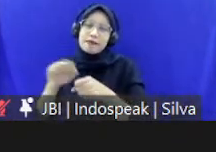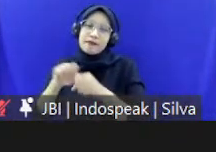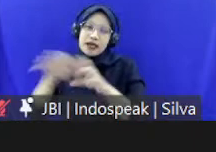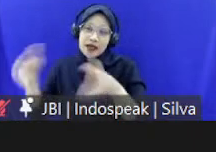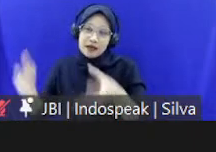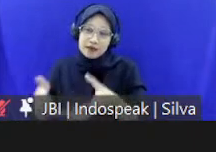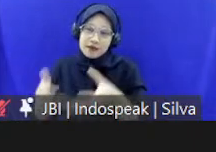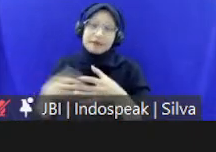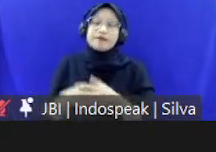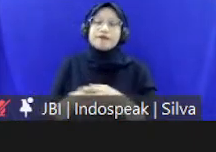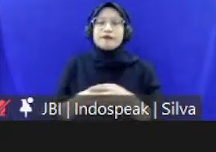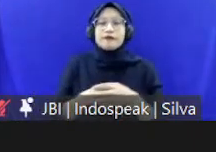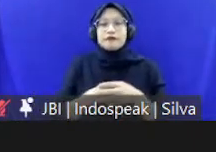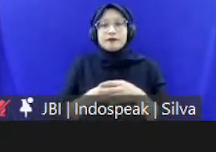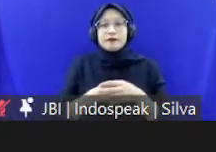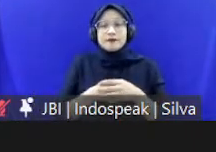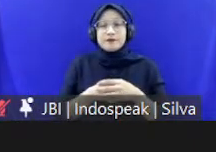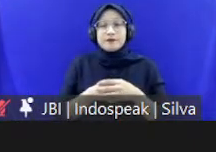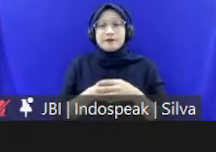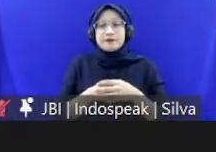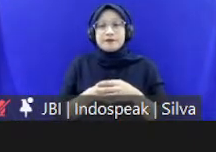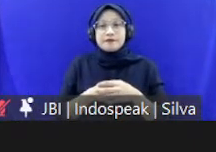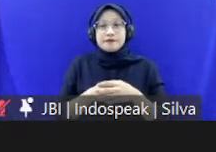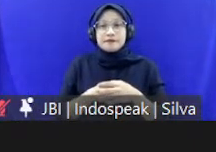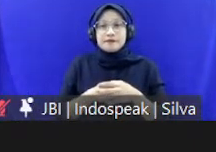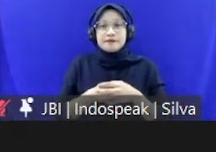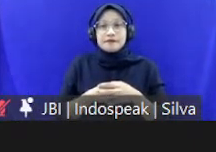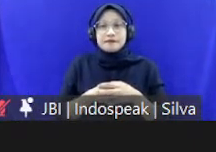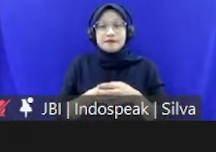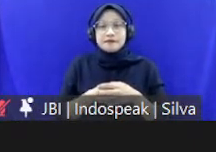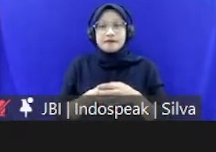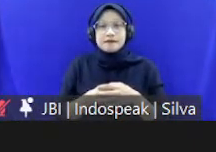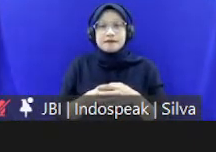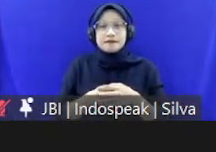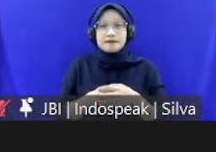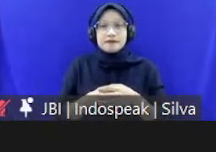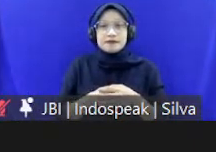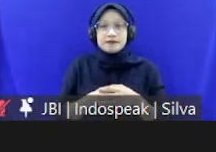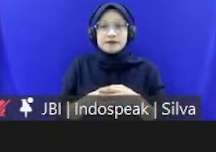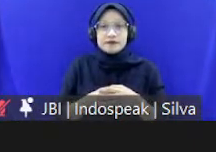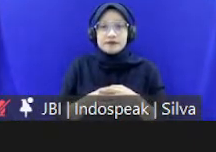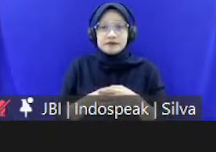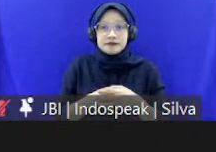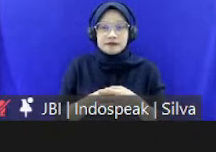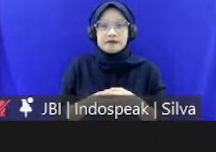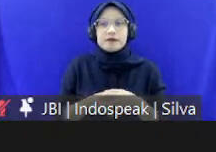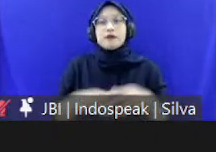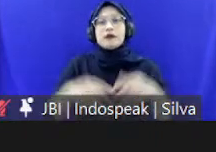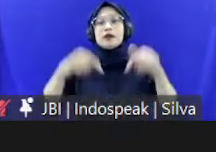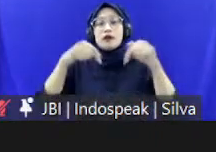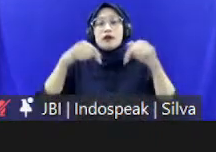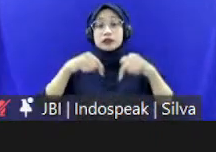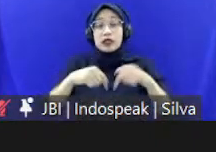acknowledge that numerous ministers have sought input from scientists, including myself,